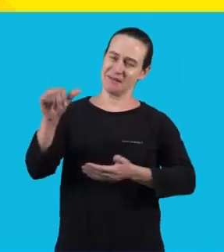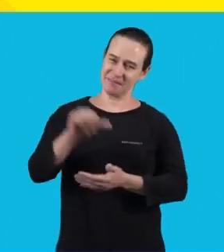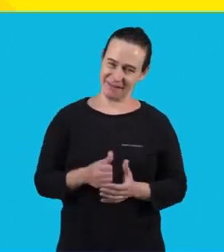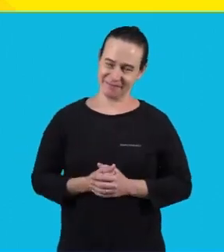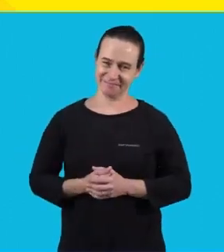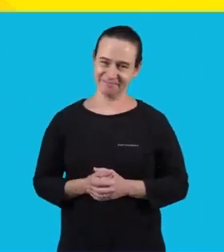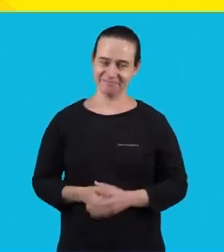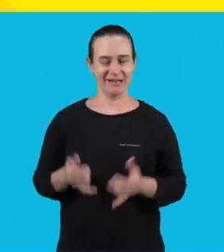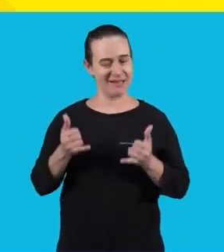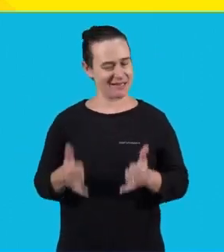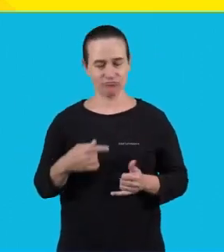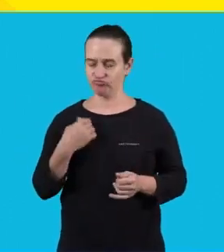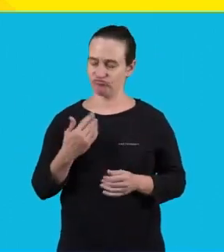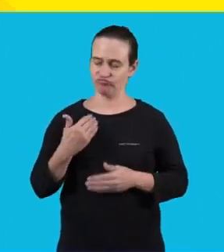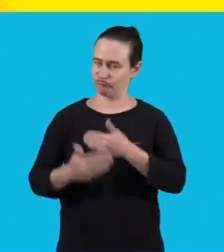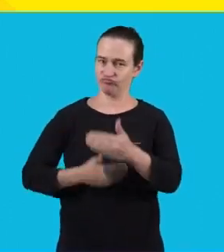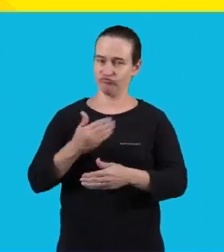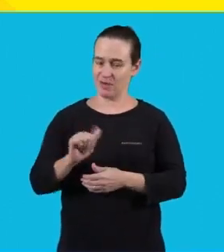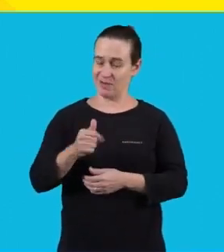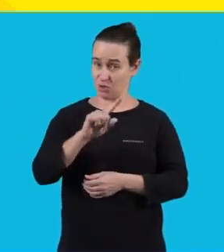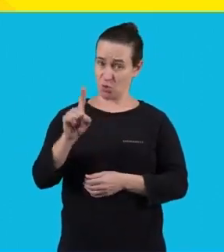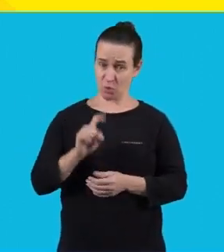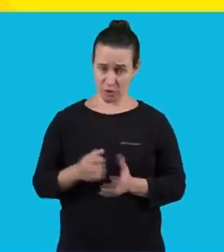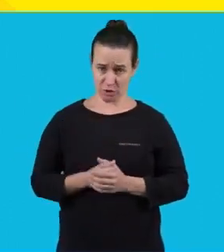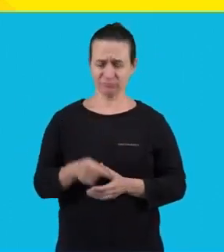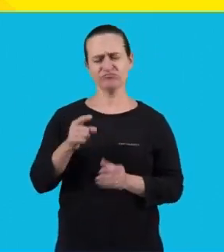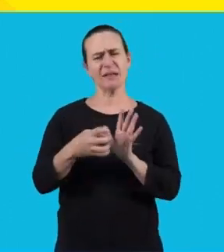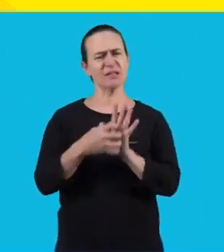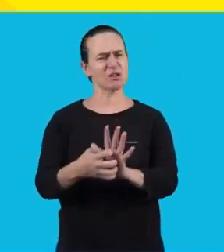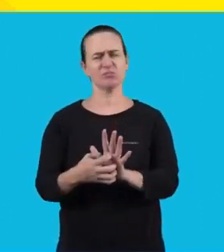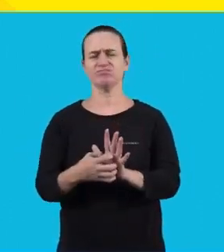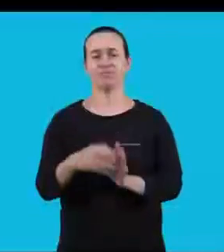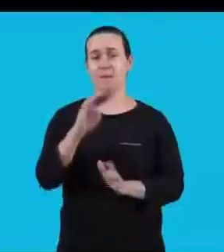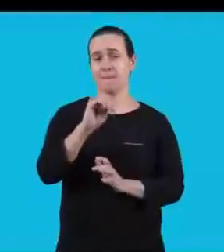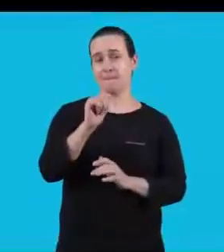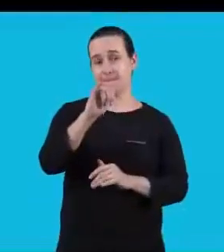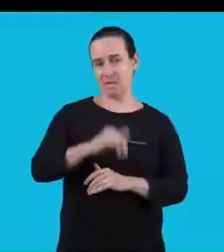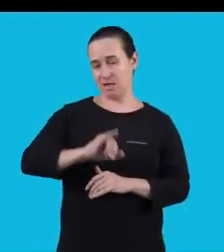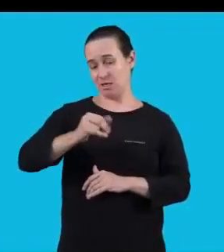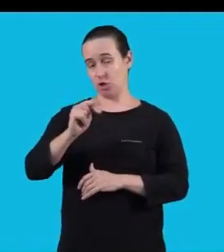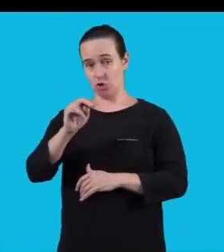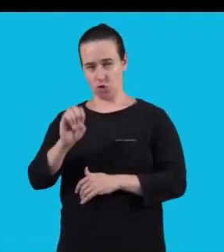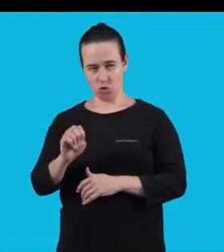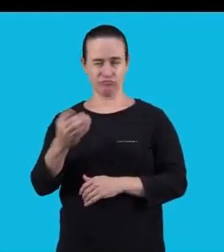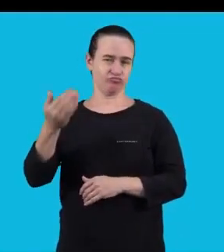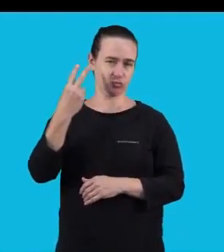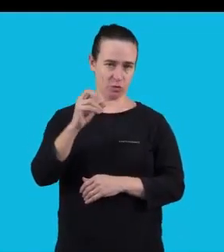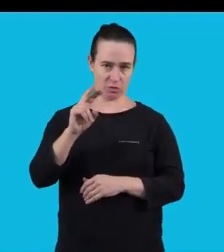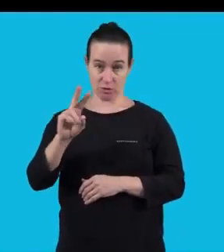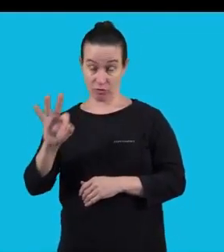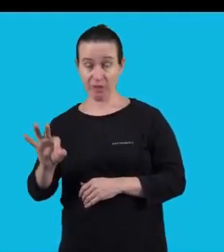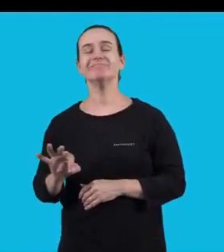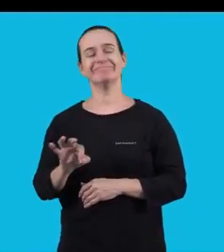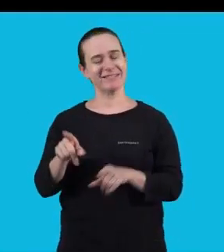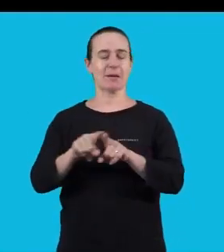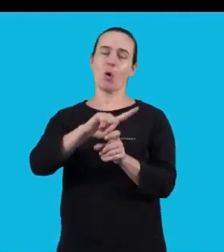Welcome back, grade 12s. We're jumping right into the next question. This example is from the May-June question paper from